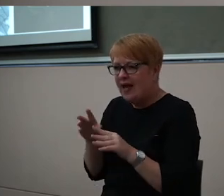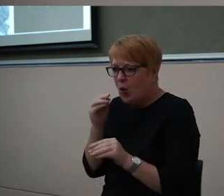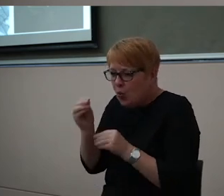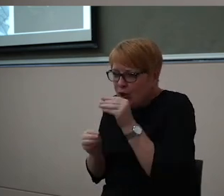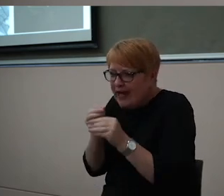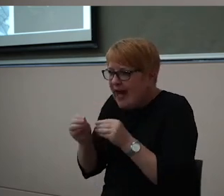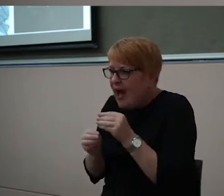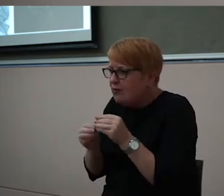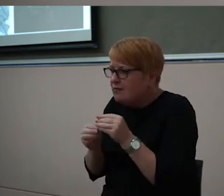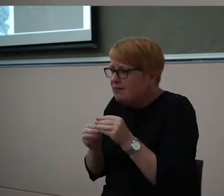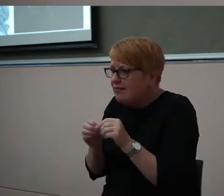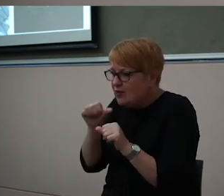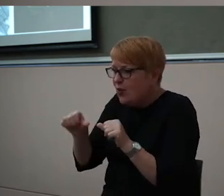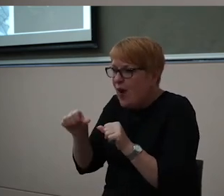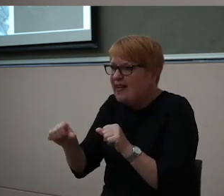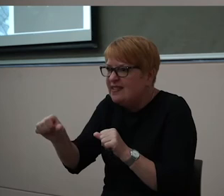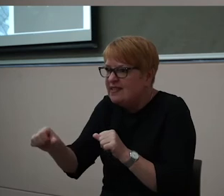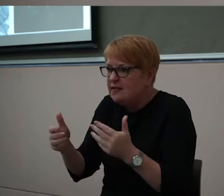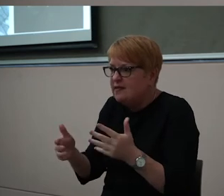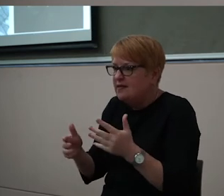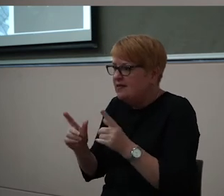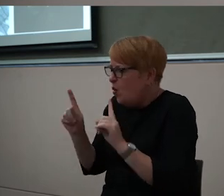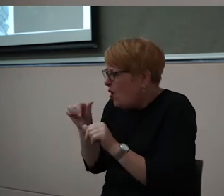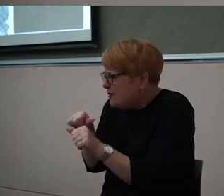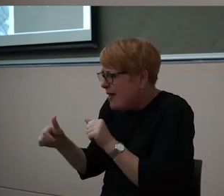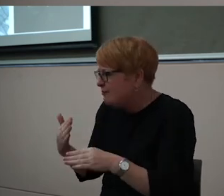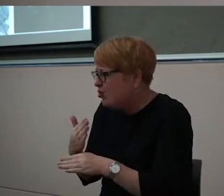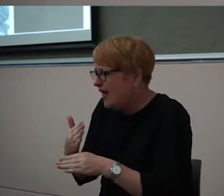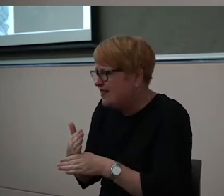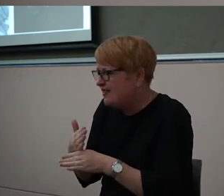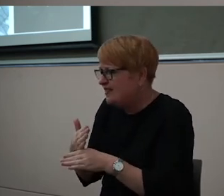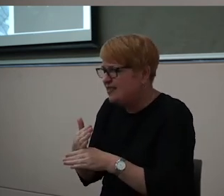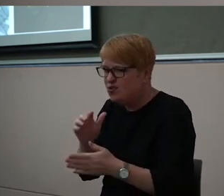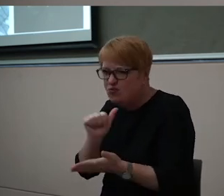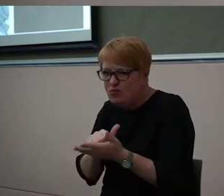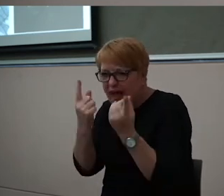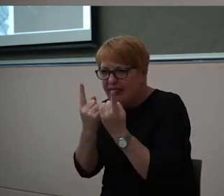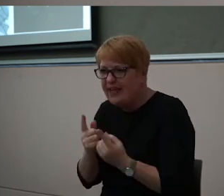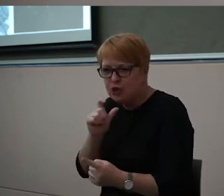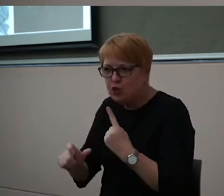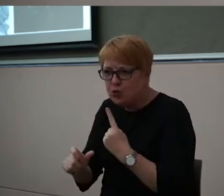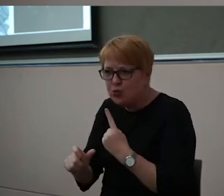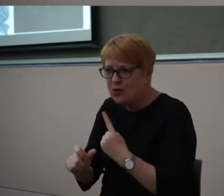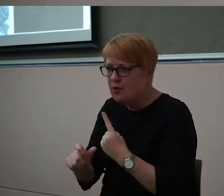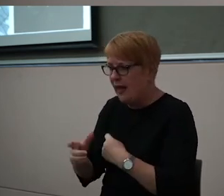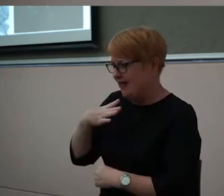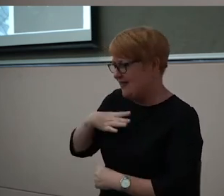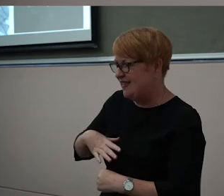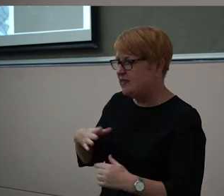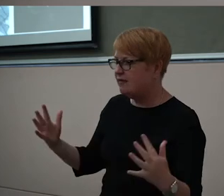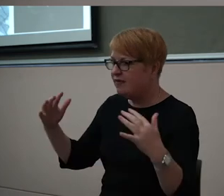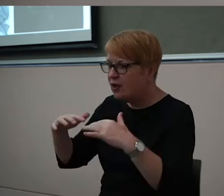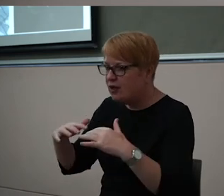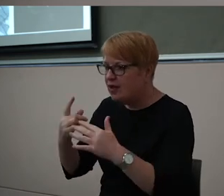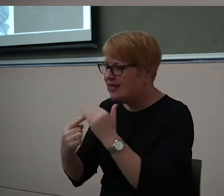extended family, and you want to do what's right by them and protect them in whichever way you possibly can. But that equally,